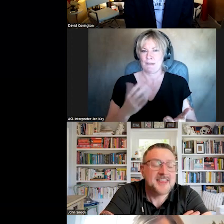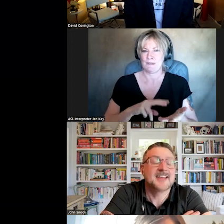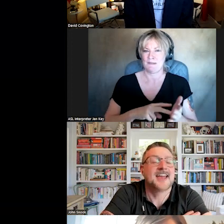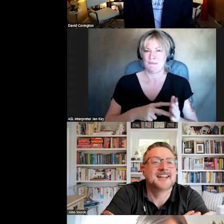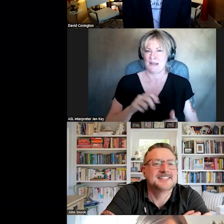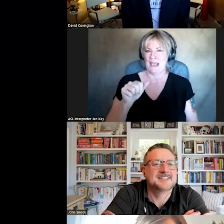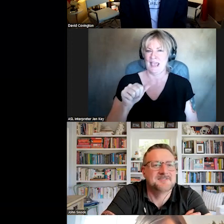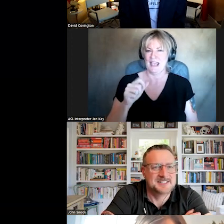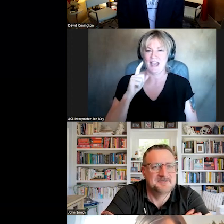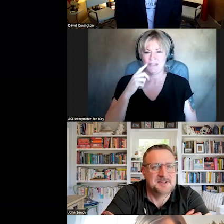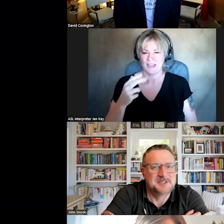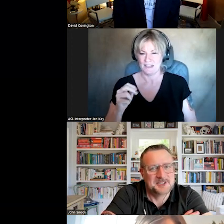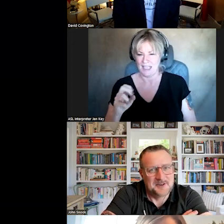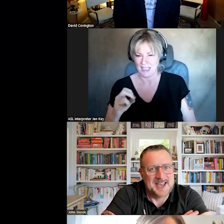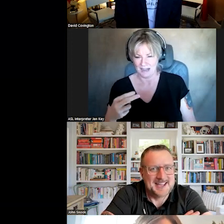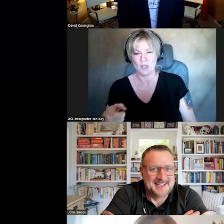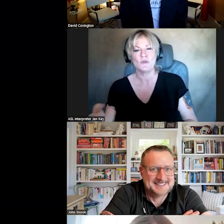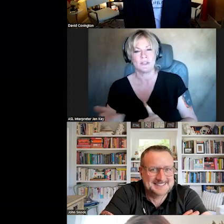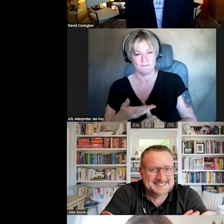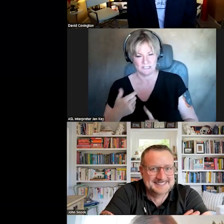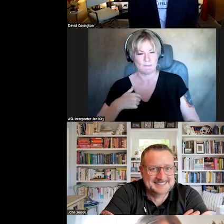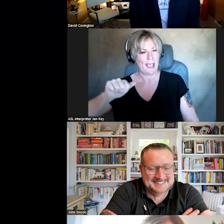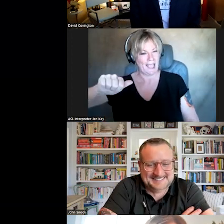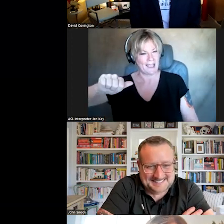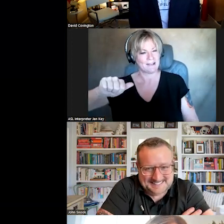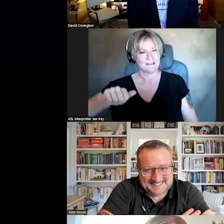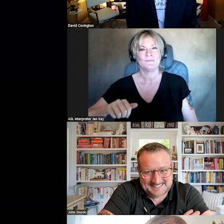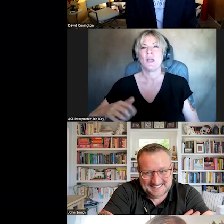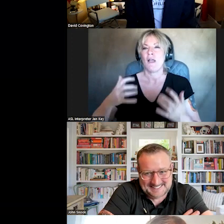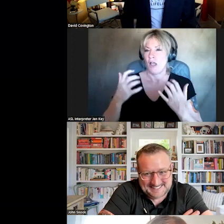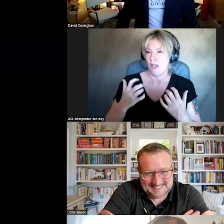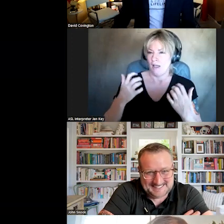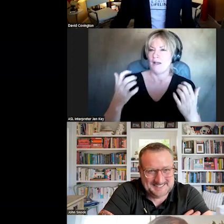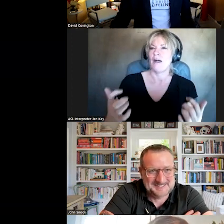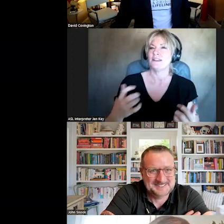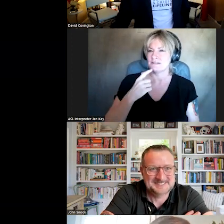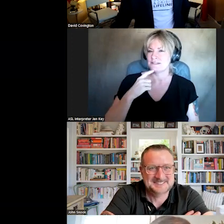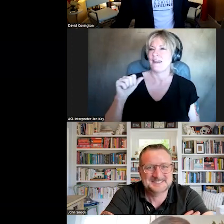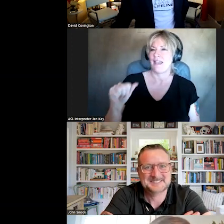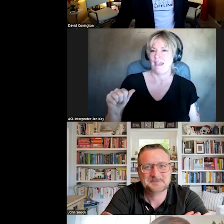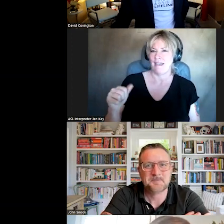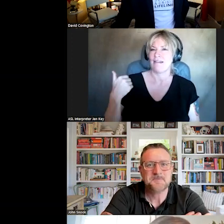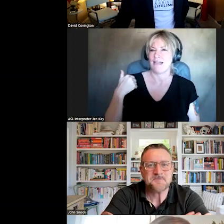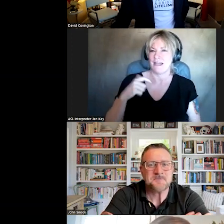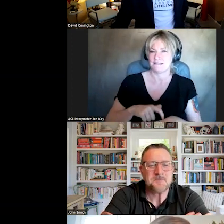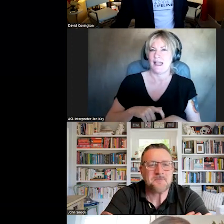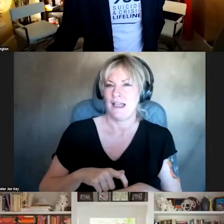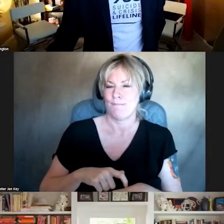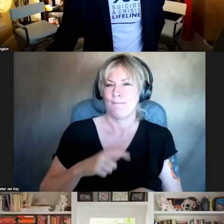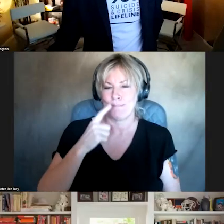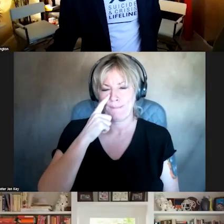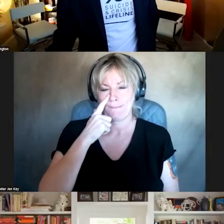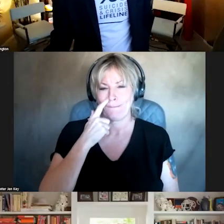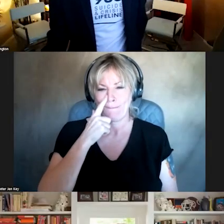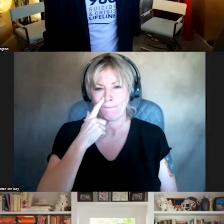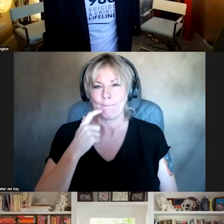right. I think Hannah has convinced me we should go A. Yeah, so the audience went with A last time we did this question.